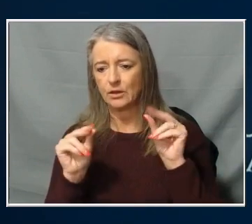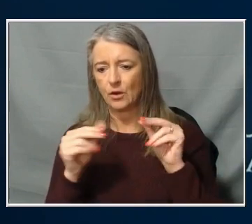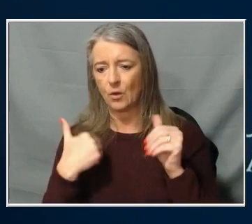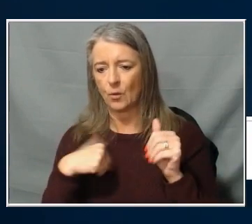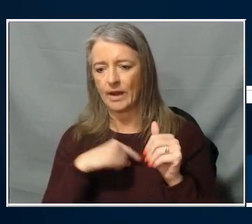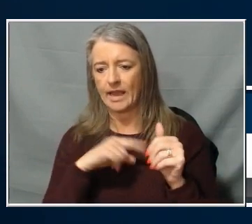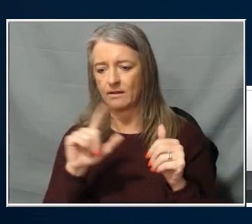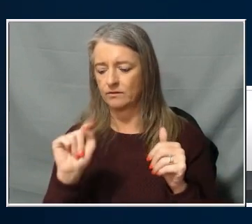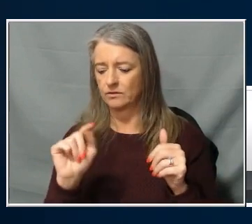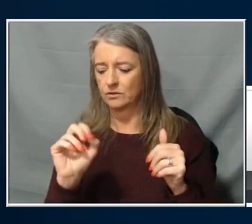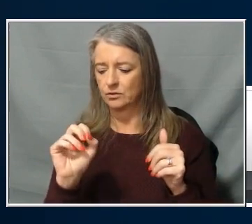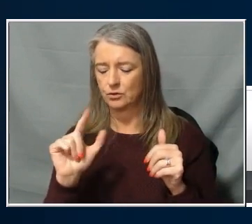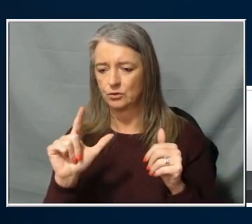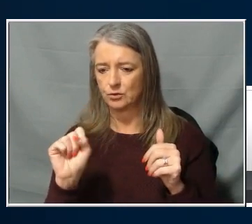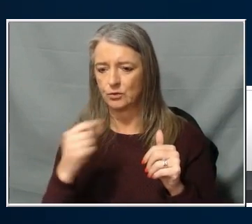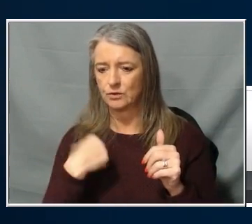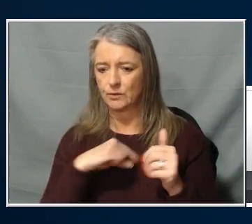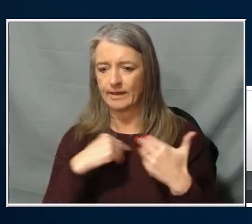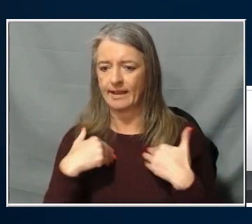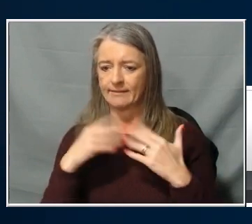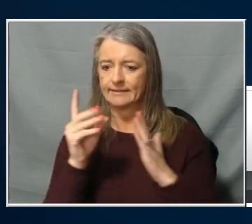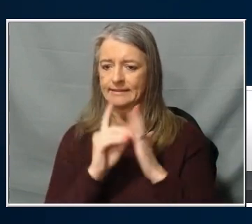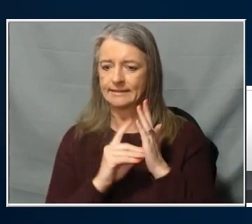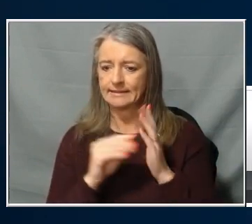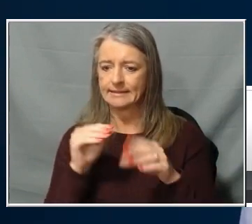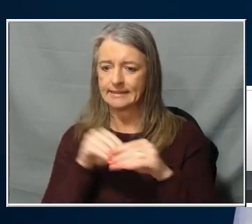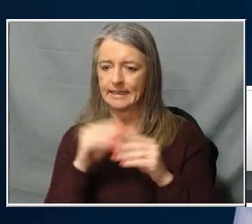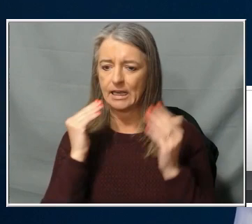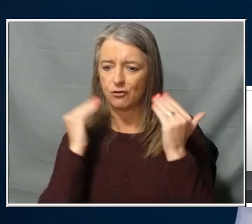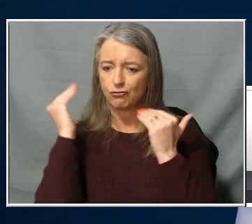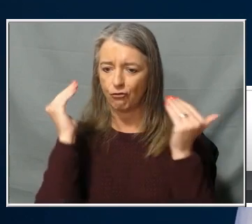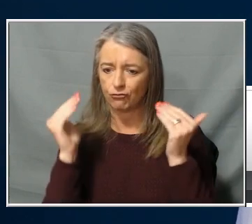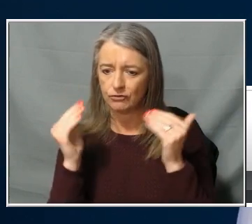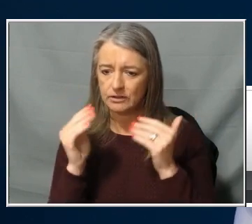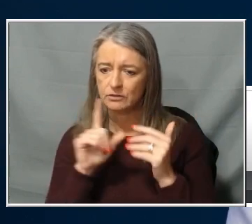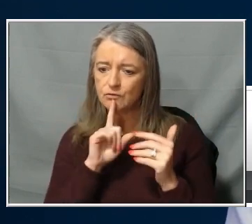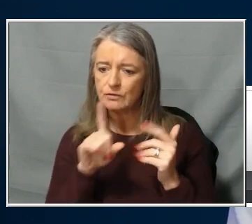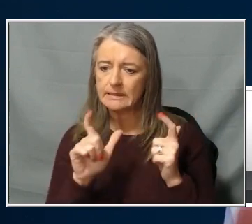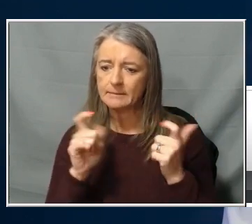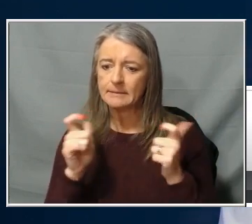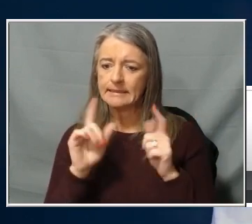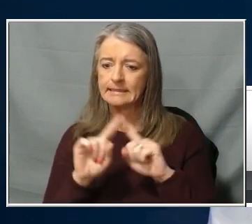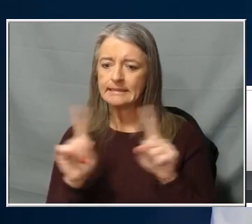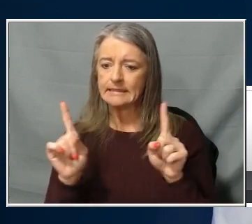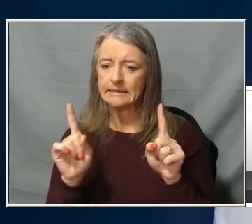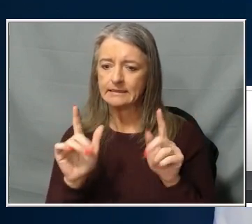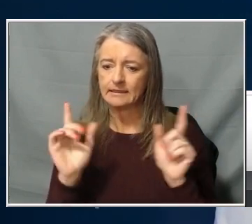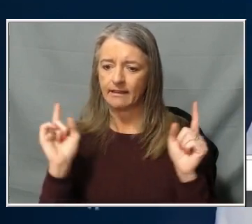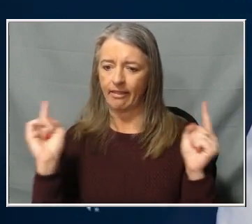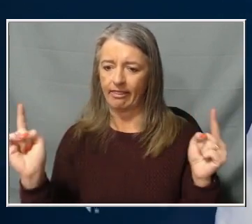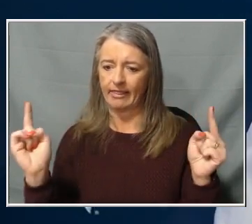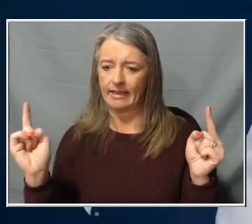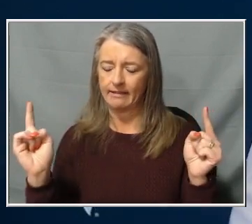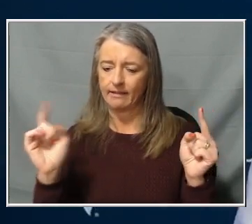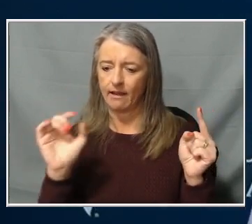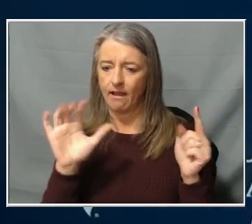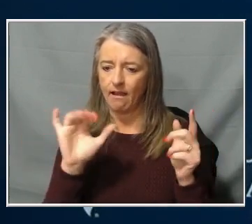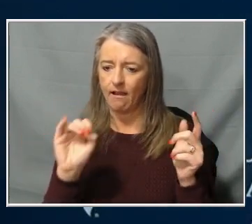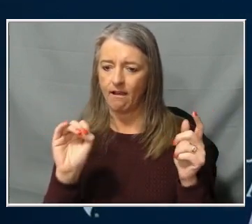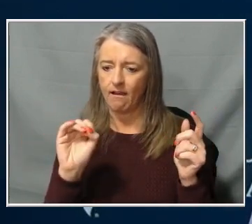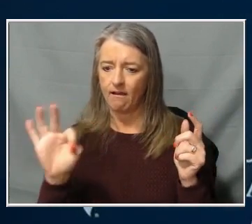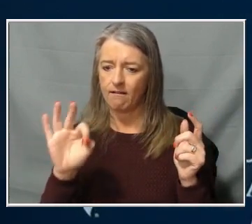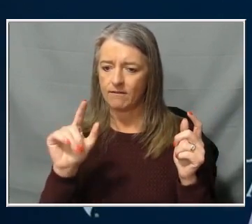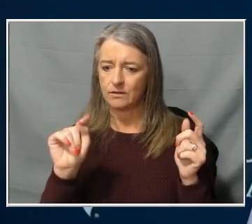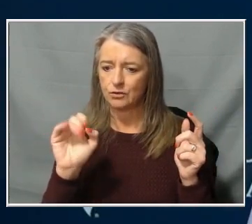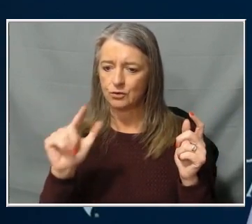have, and they're designed to be working inside of adults. Really, the biggest difference is the length of the instrument then. The diameter